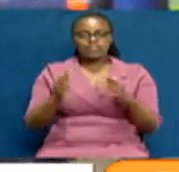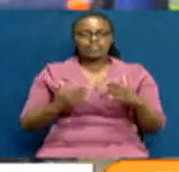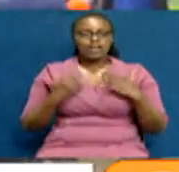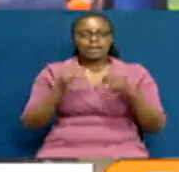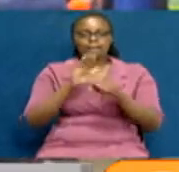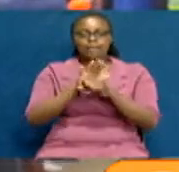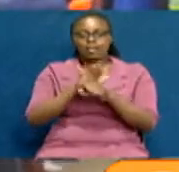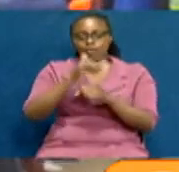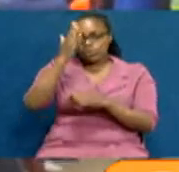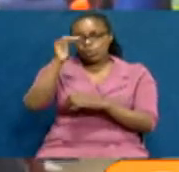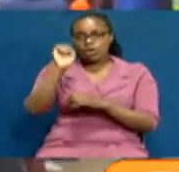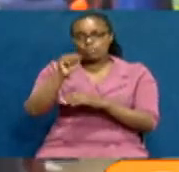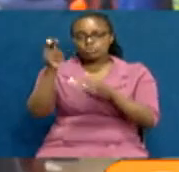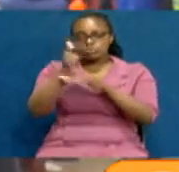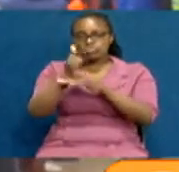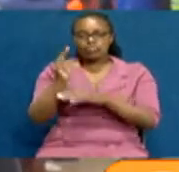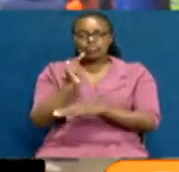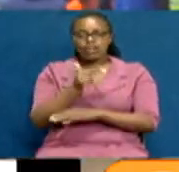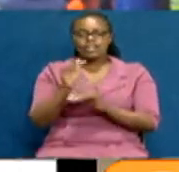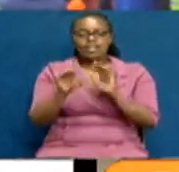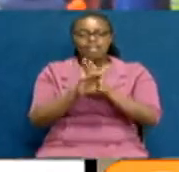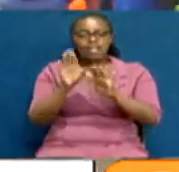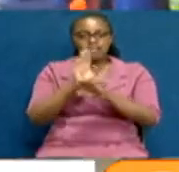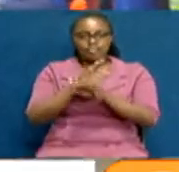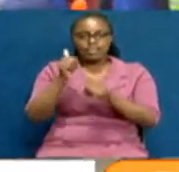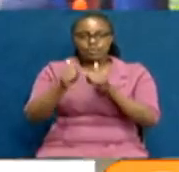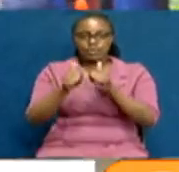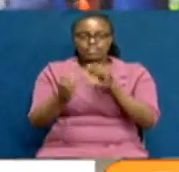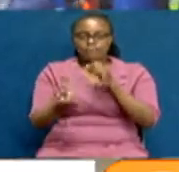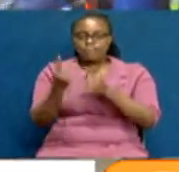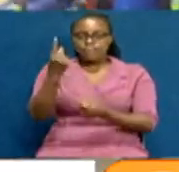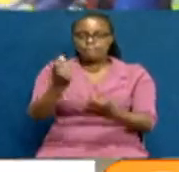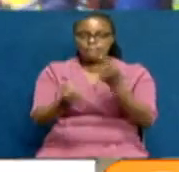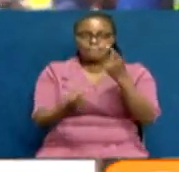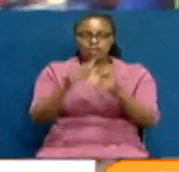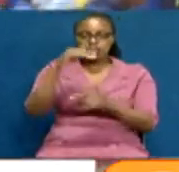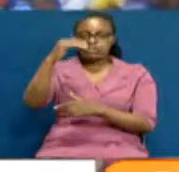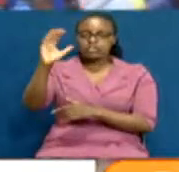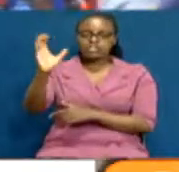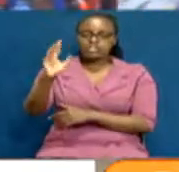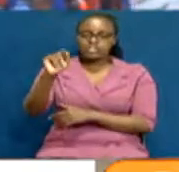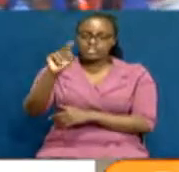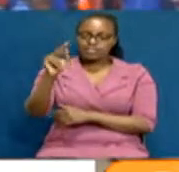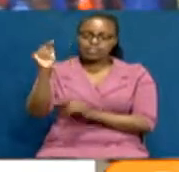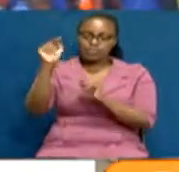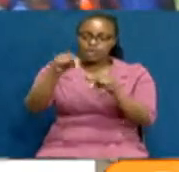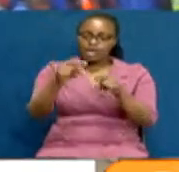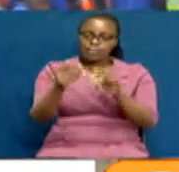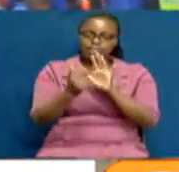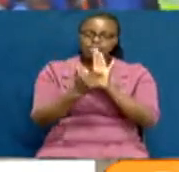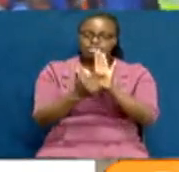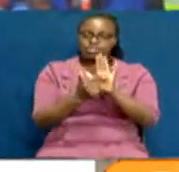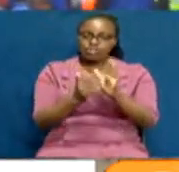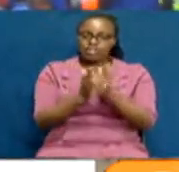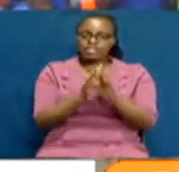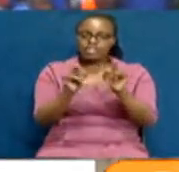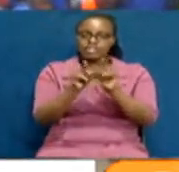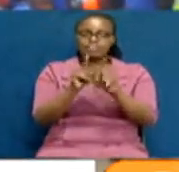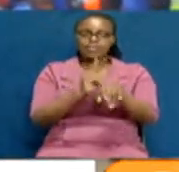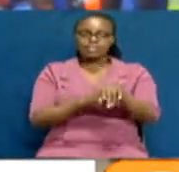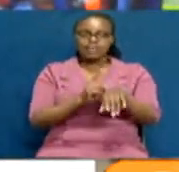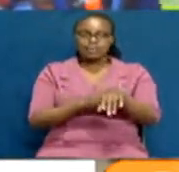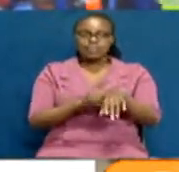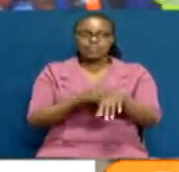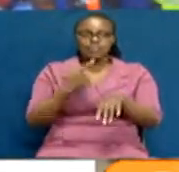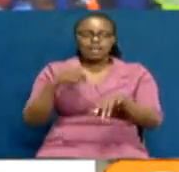sana kwa kutukava na kila jambo lolote huwa linatokezea. Citizen huwa mnatujuliza kwa mara hiyo hiyo